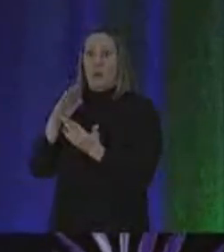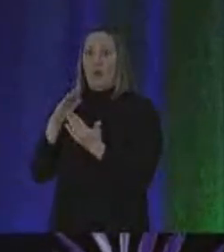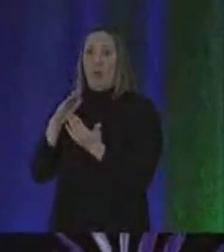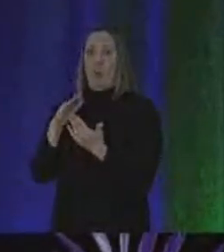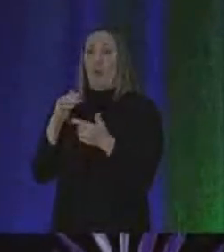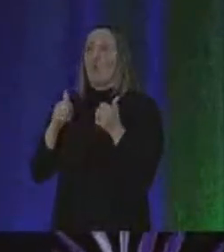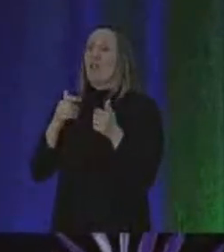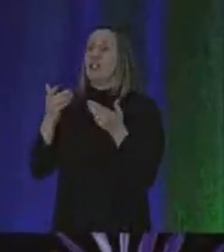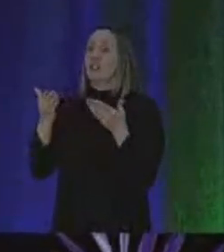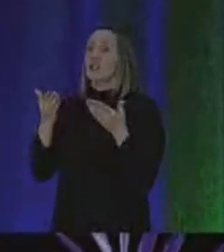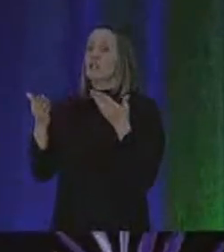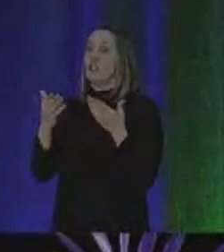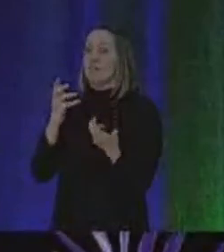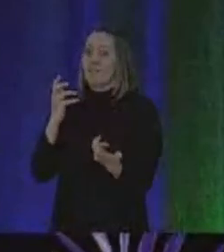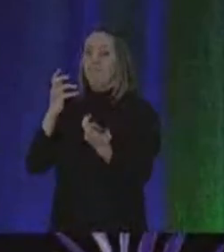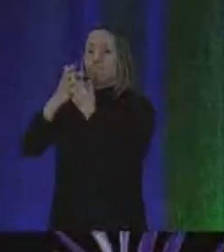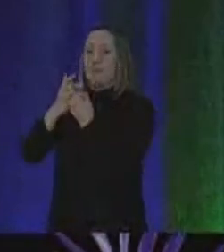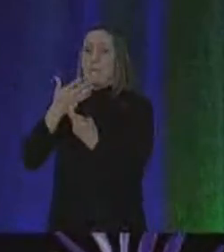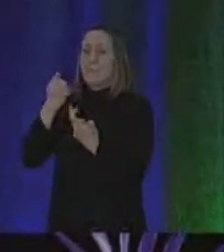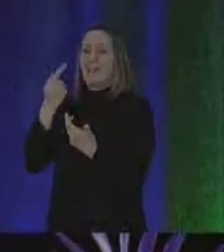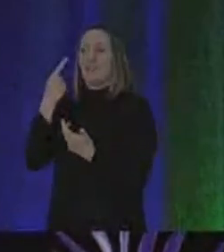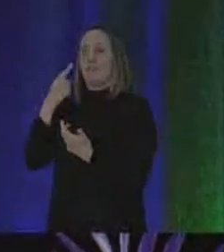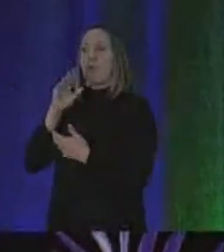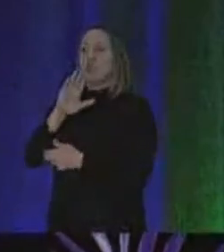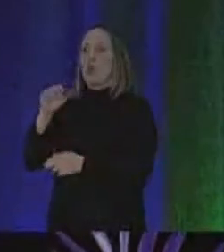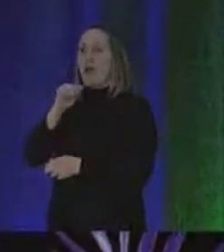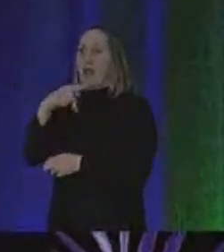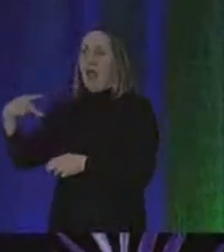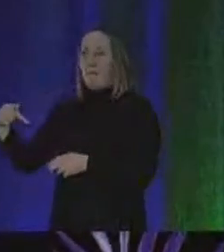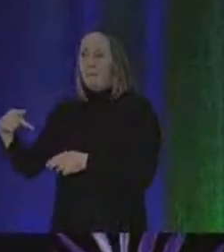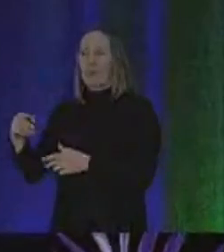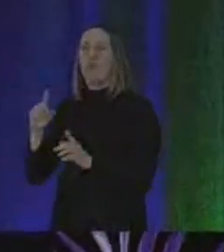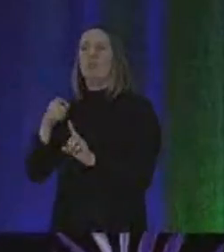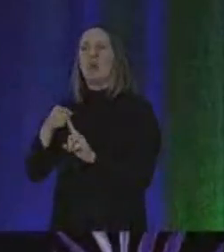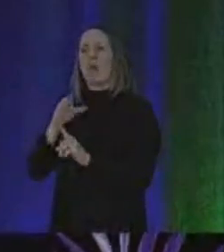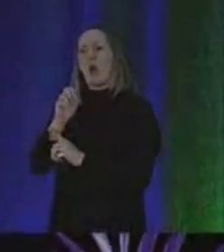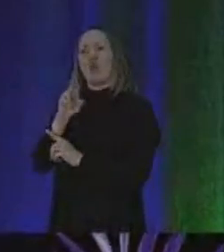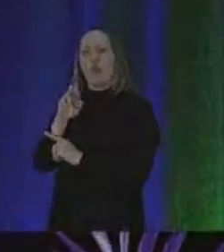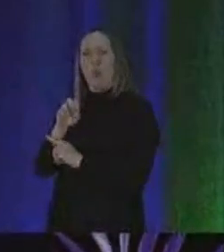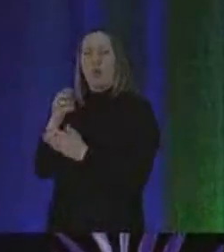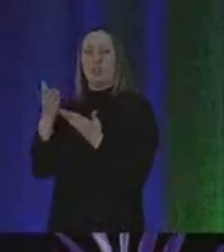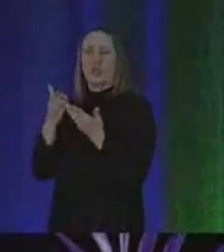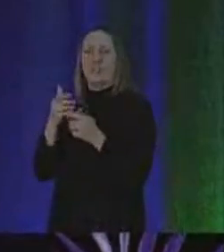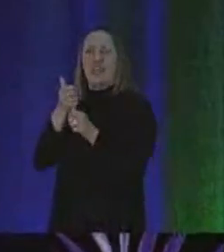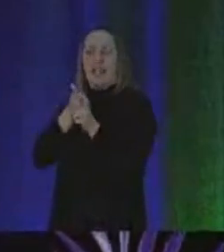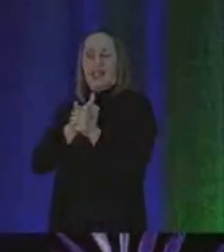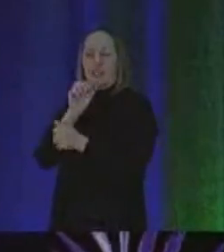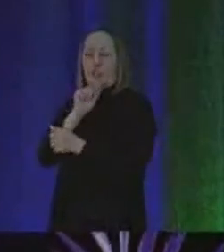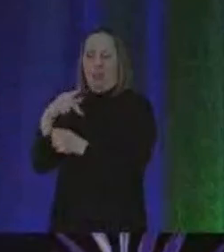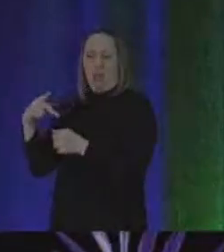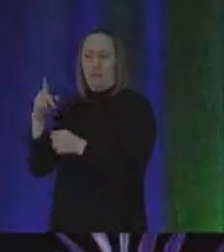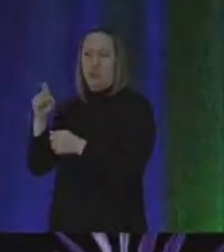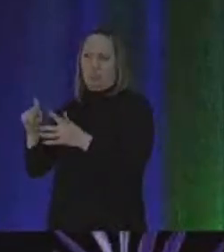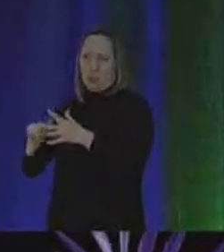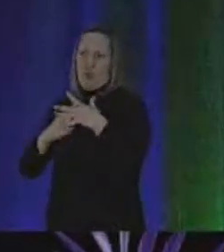for your application. As I mentioned, we're going to be talking about the core services that every application should more than likely be kicking off